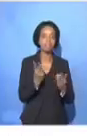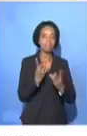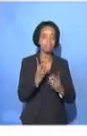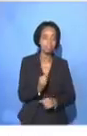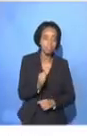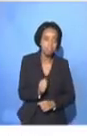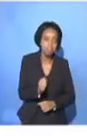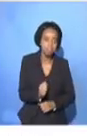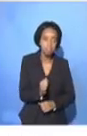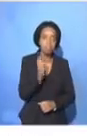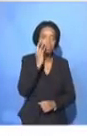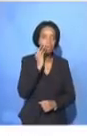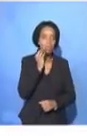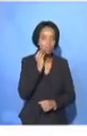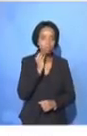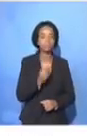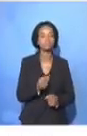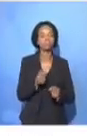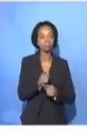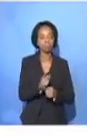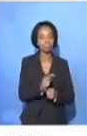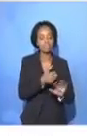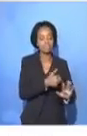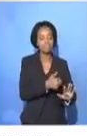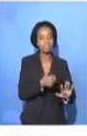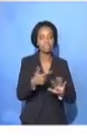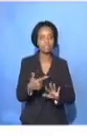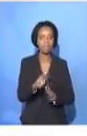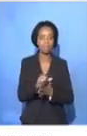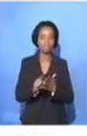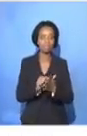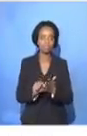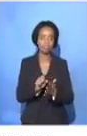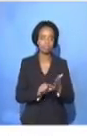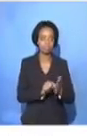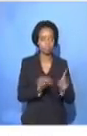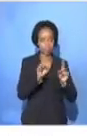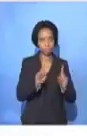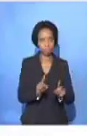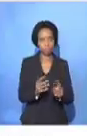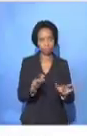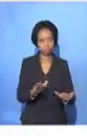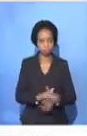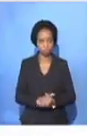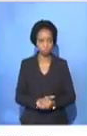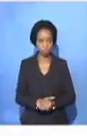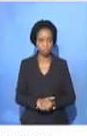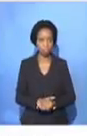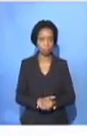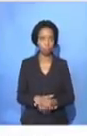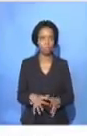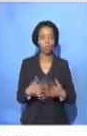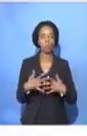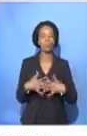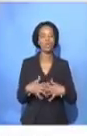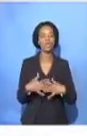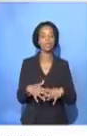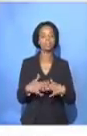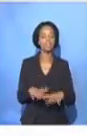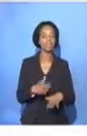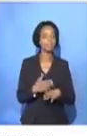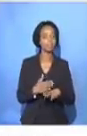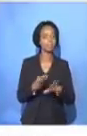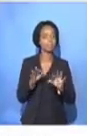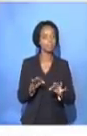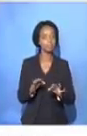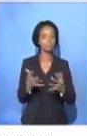were attended to accordingly. A well-instructed and functioning website was created by the